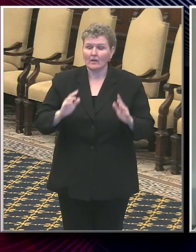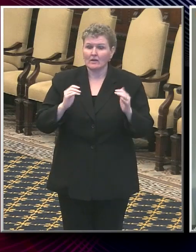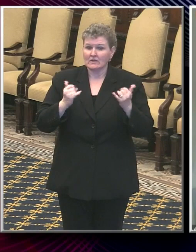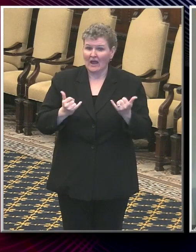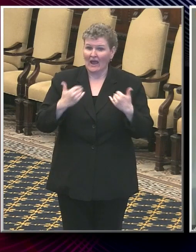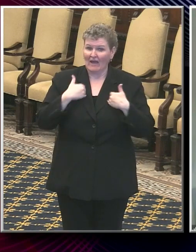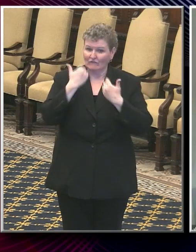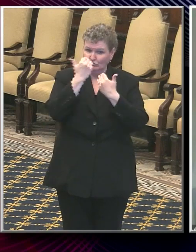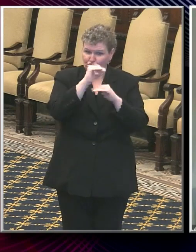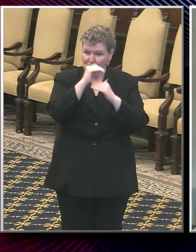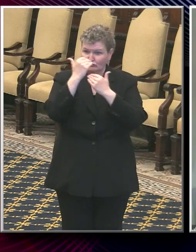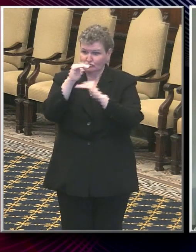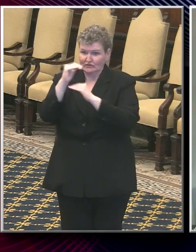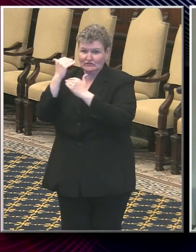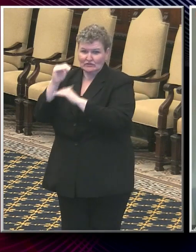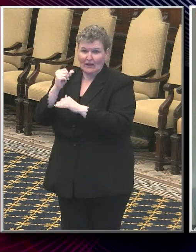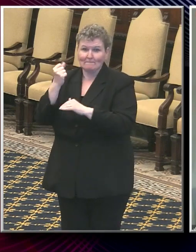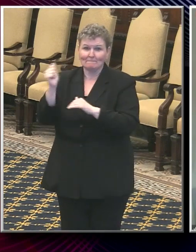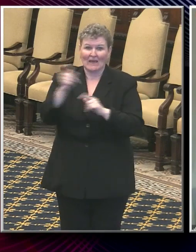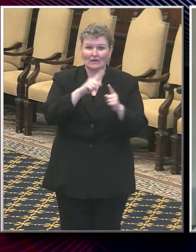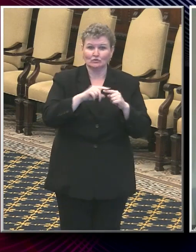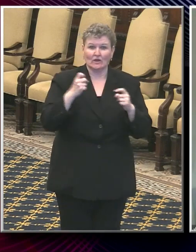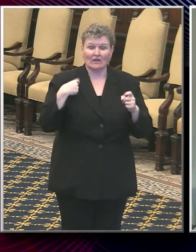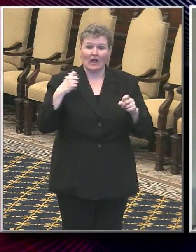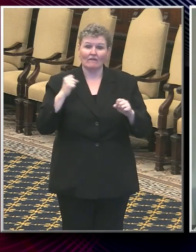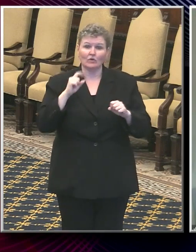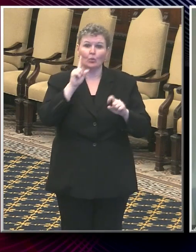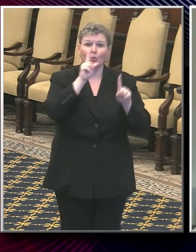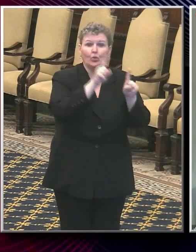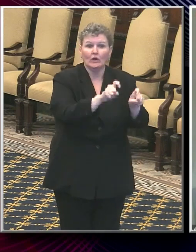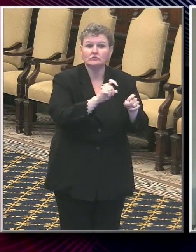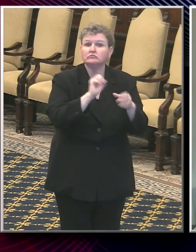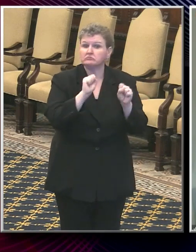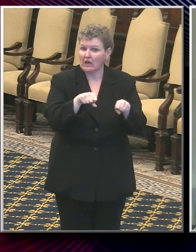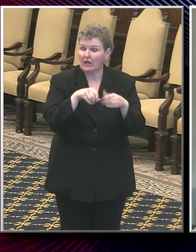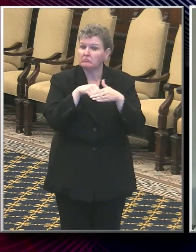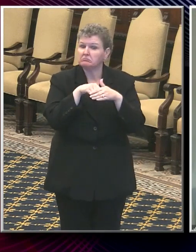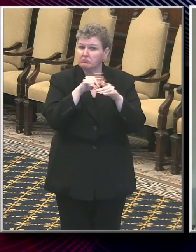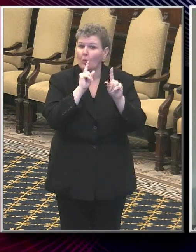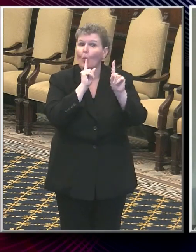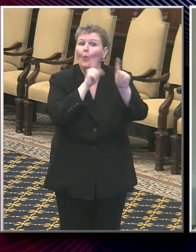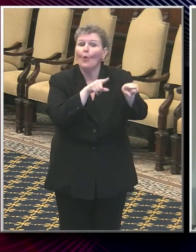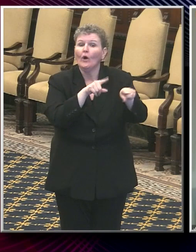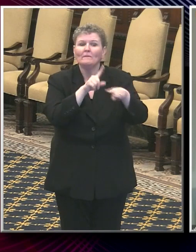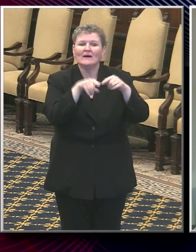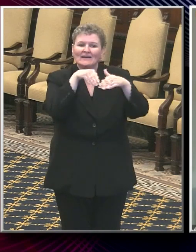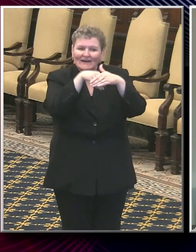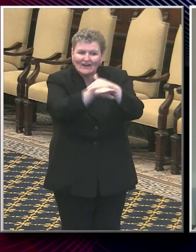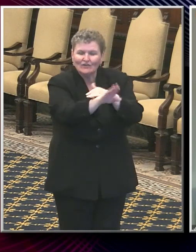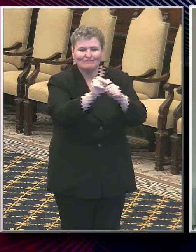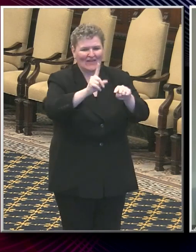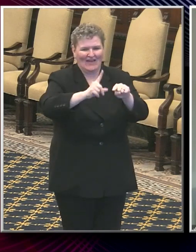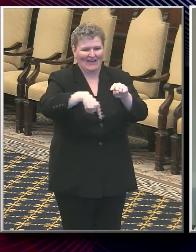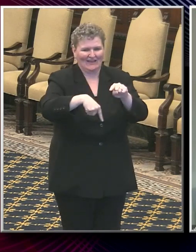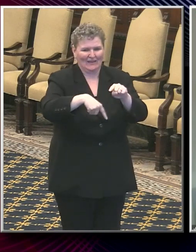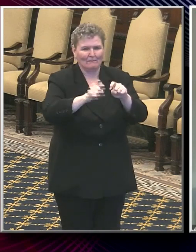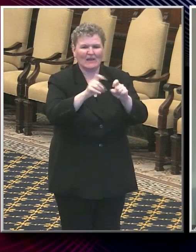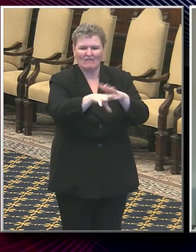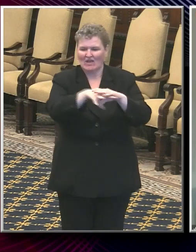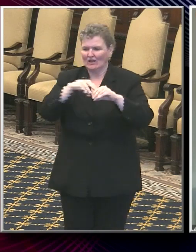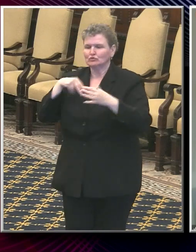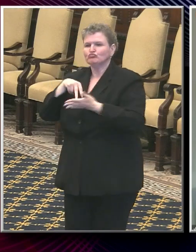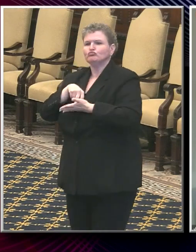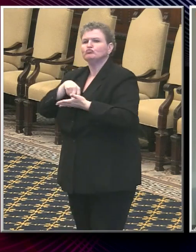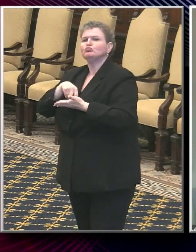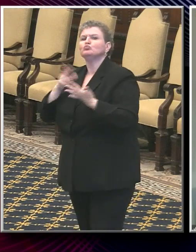in the restaurant. No lines of more than 10 people. We are encouraging the restaurants to encourage customers to wait outside for